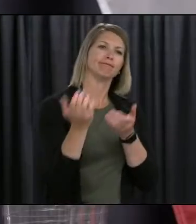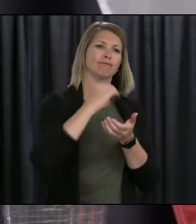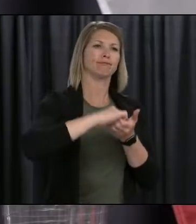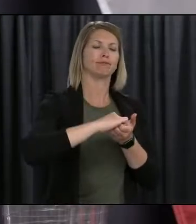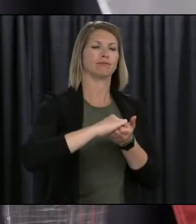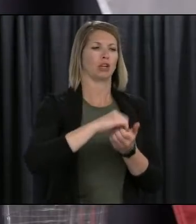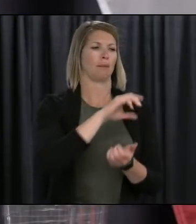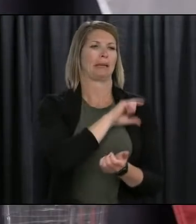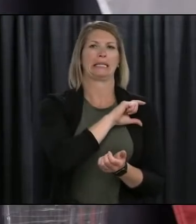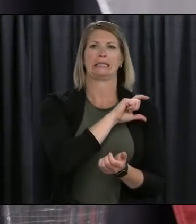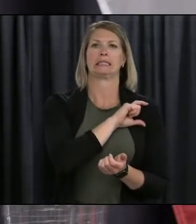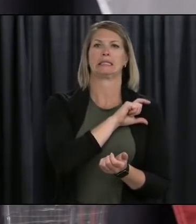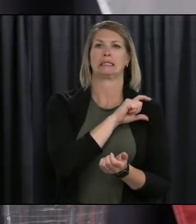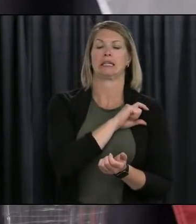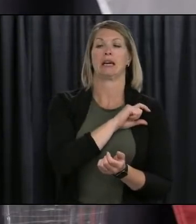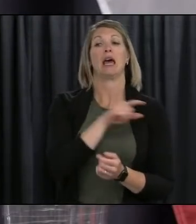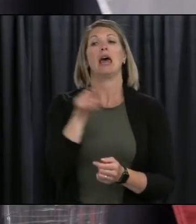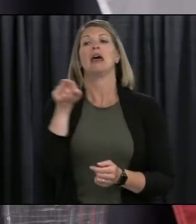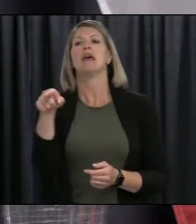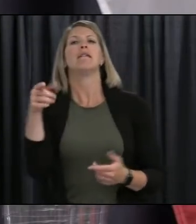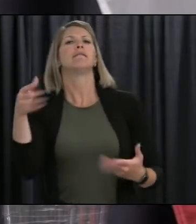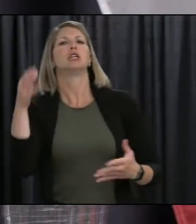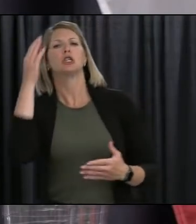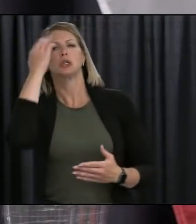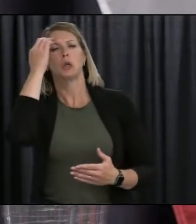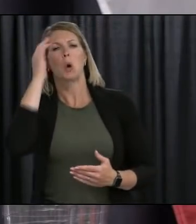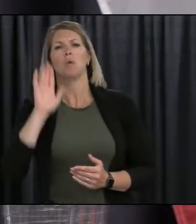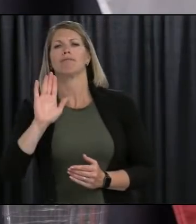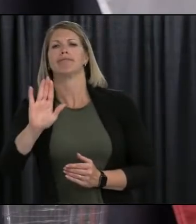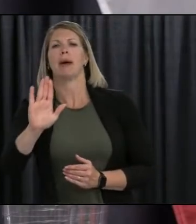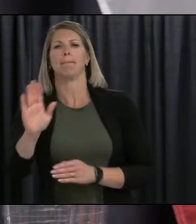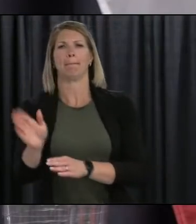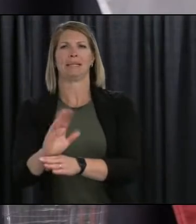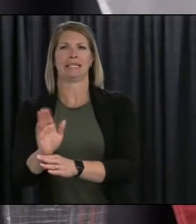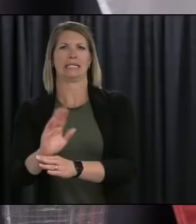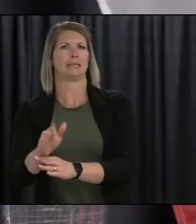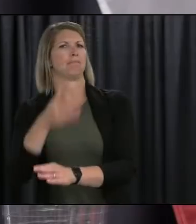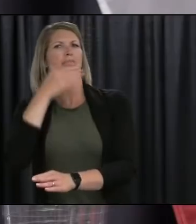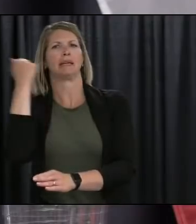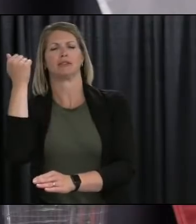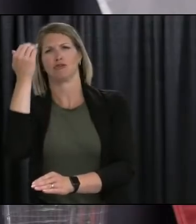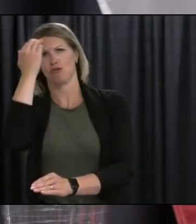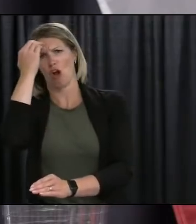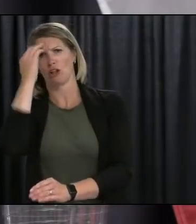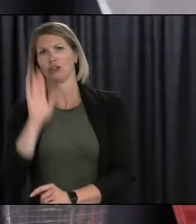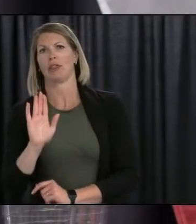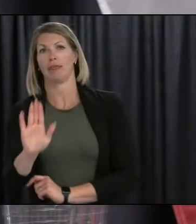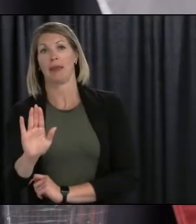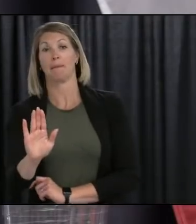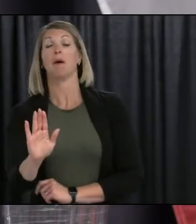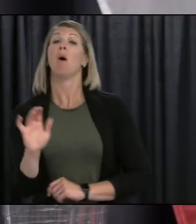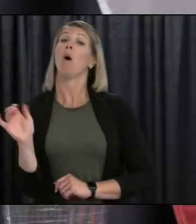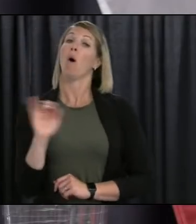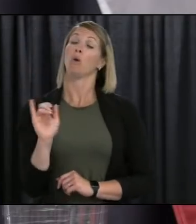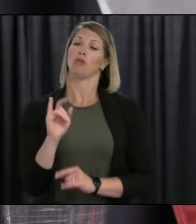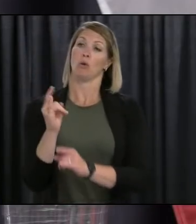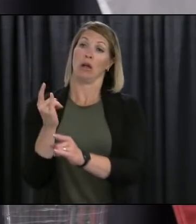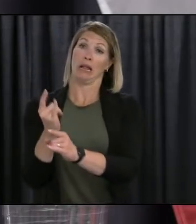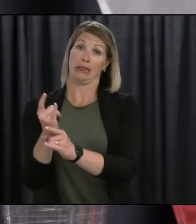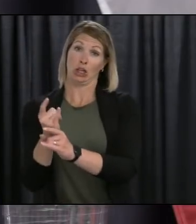NLC inspectors know that business, and at the end of the day, they have a very collaborative relationship, I'm told,